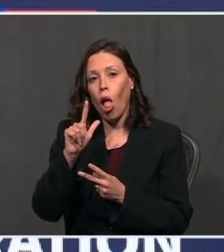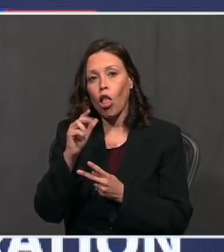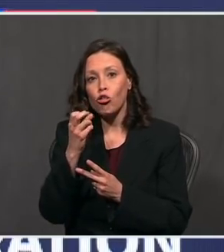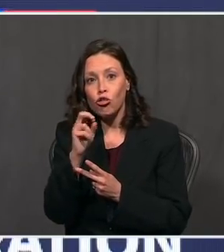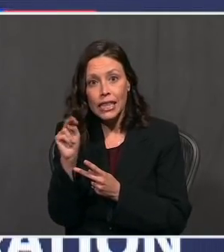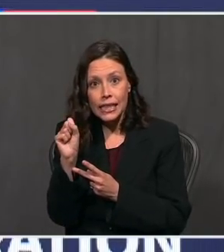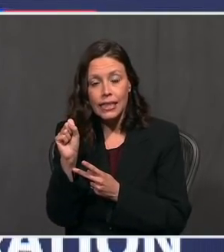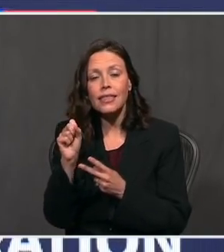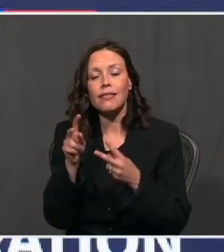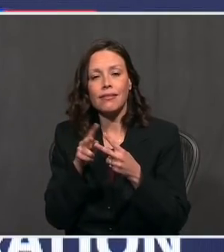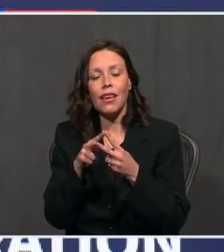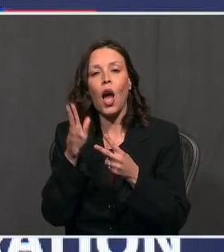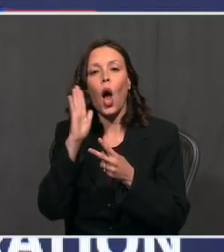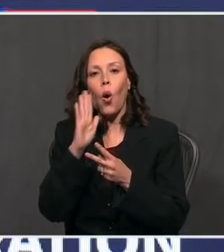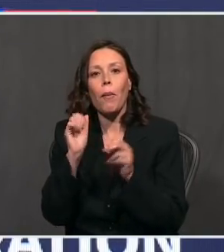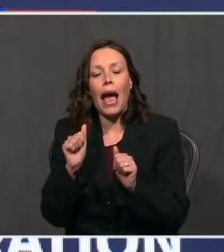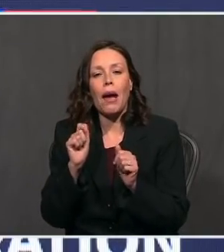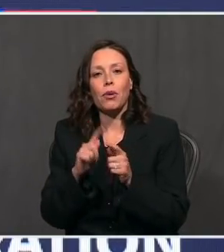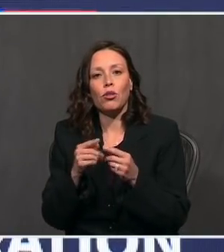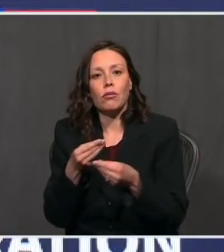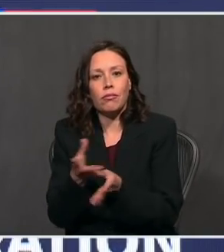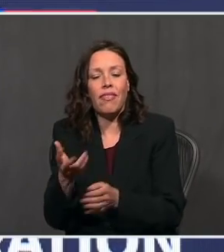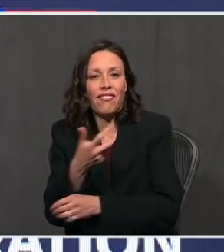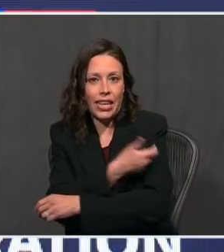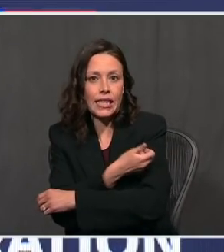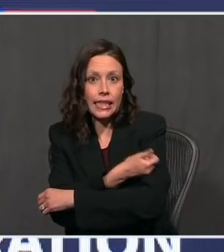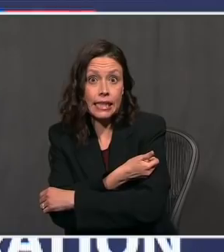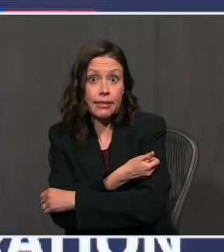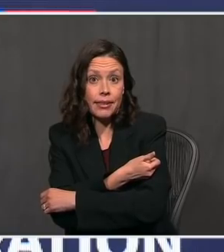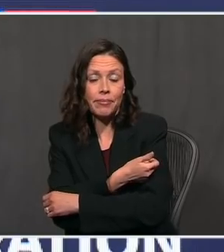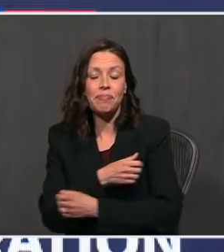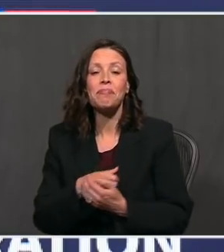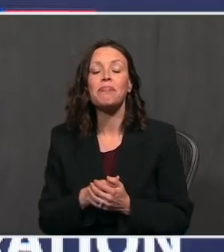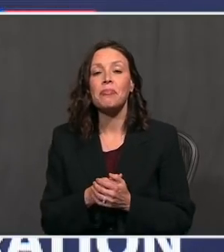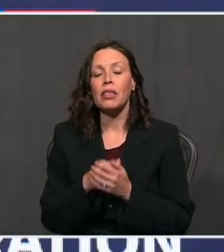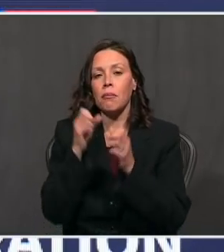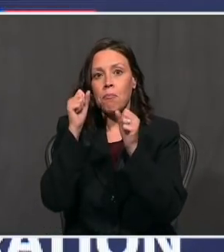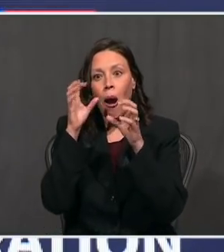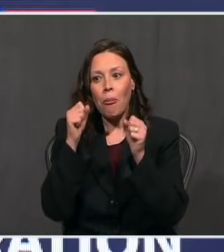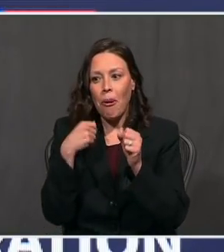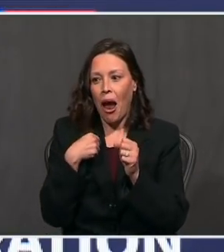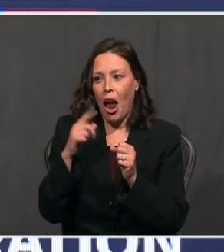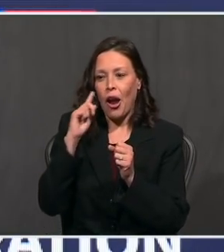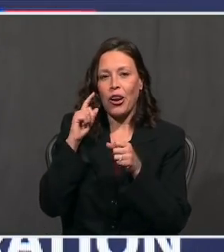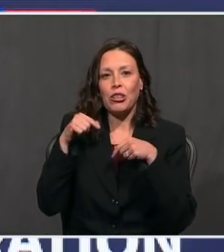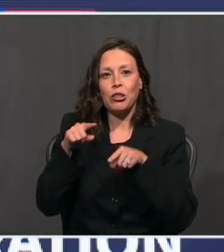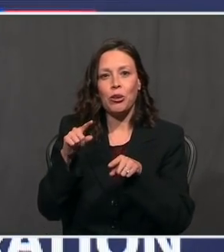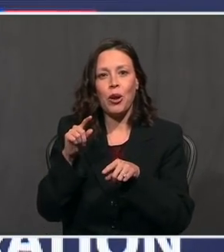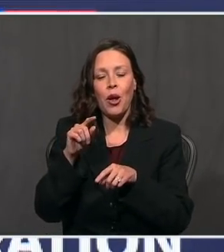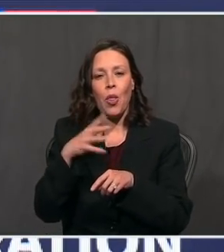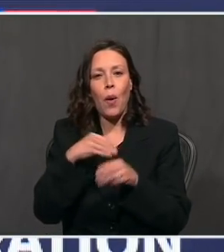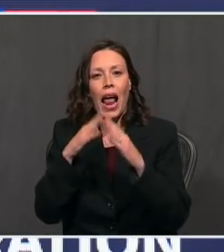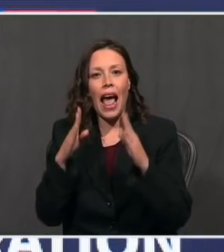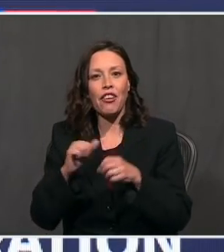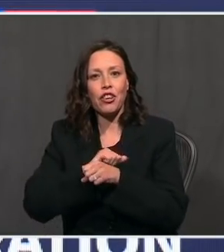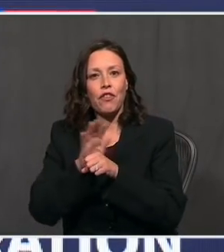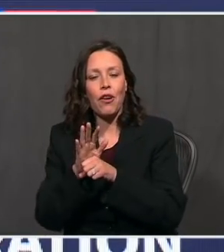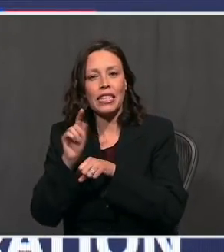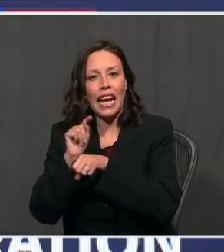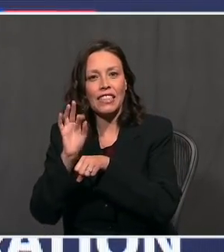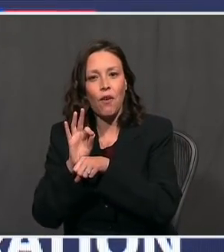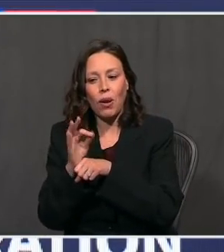be able to deliver and administer vaccines. And we actually, it's remarkable, I heard this at the White House Coronavirus Task Force just